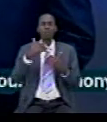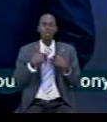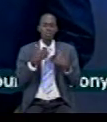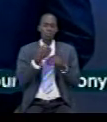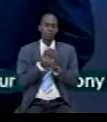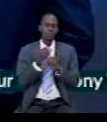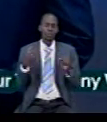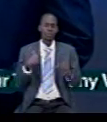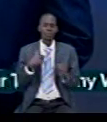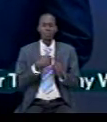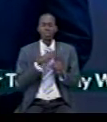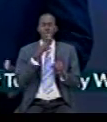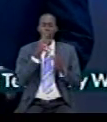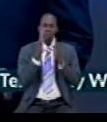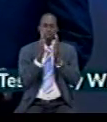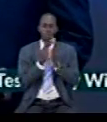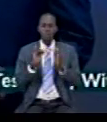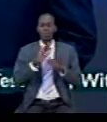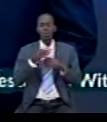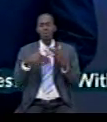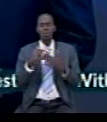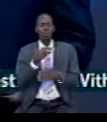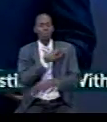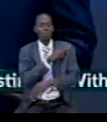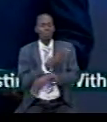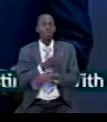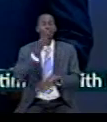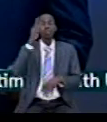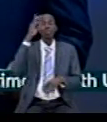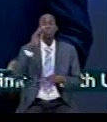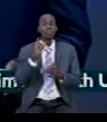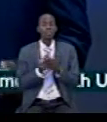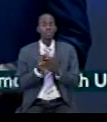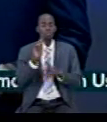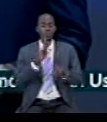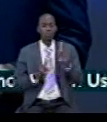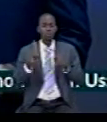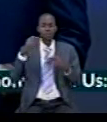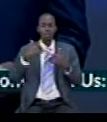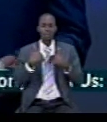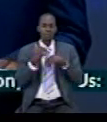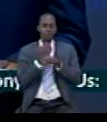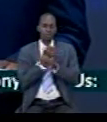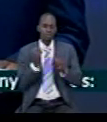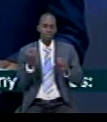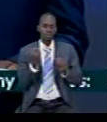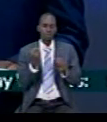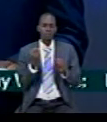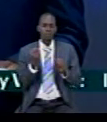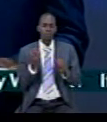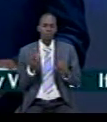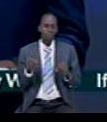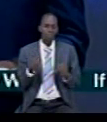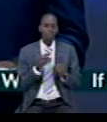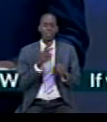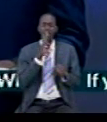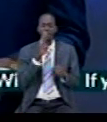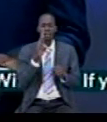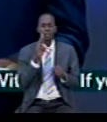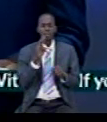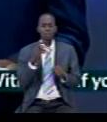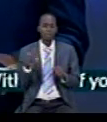praying, Almighty God, that the people you have saved, their experiences will